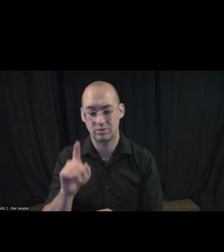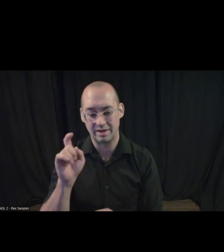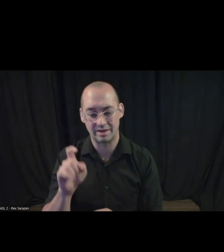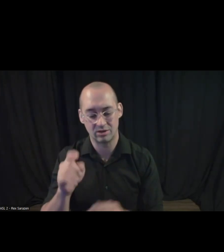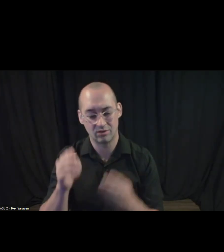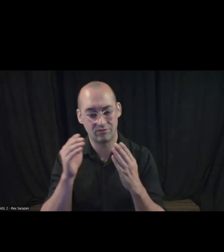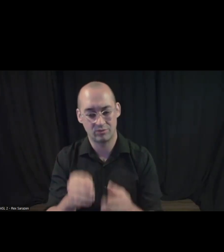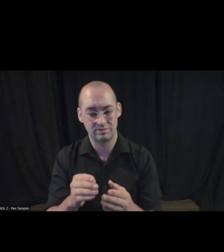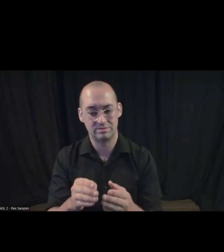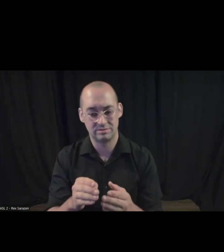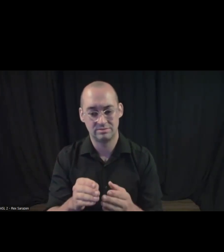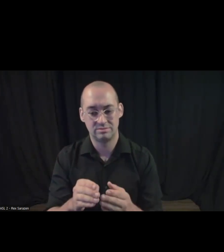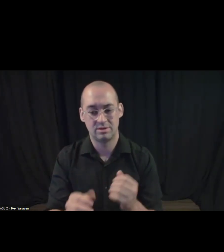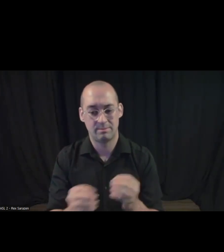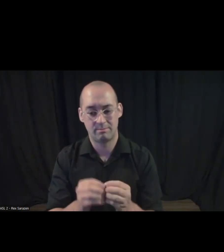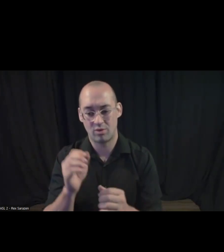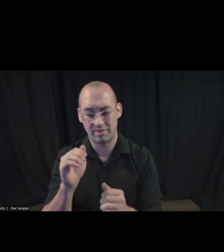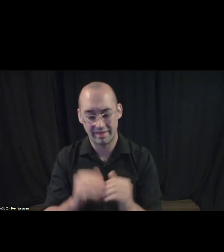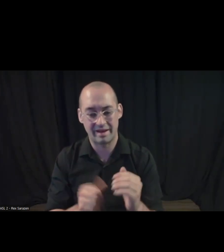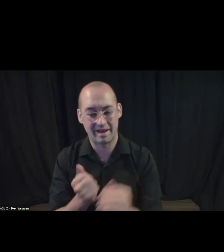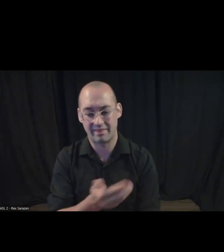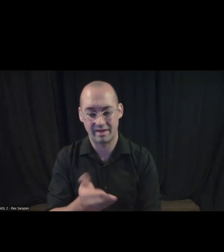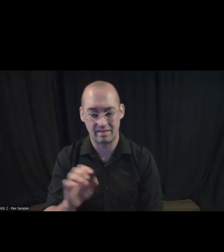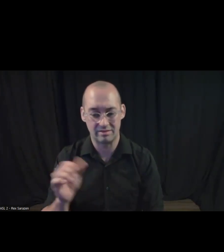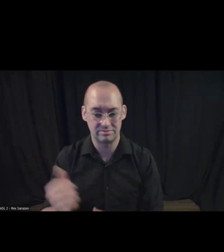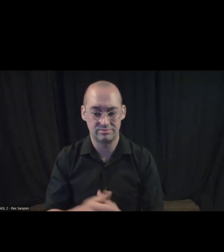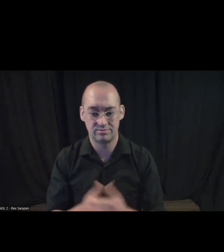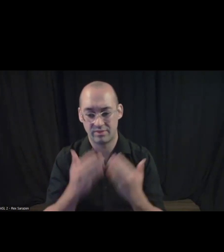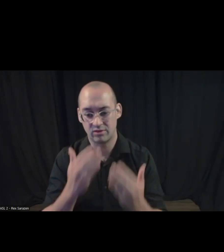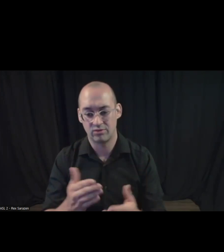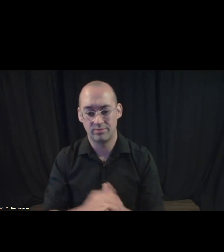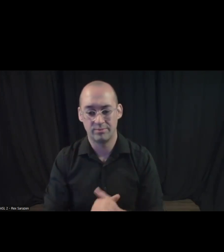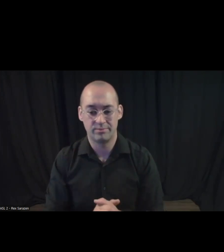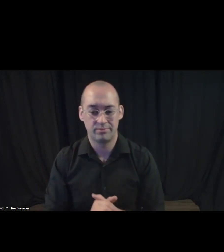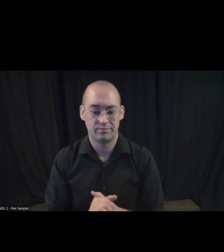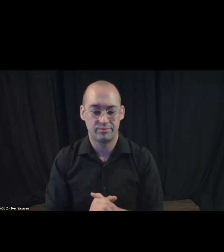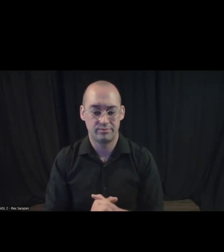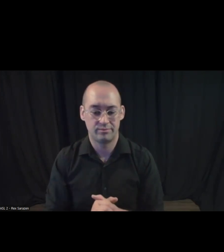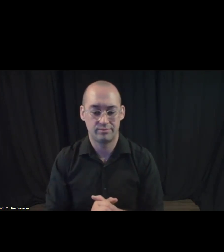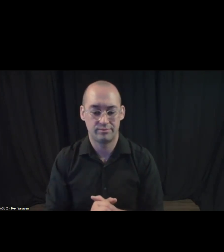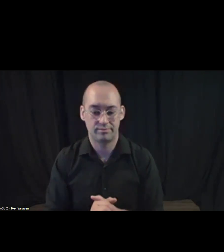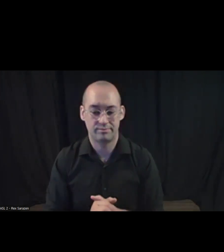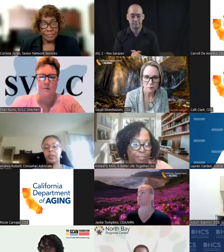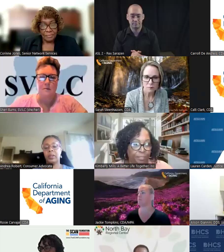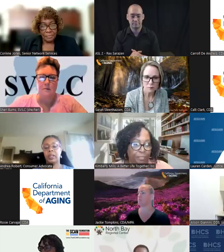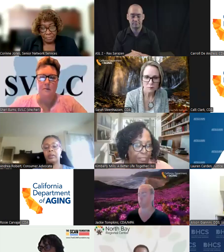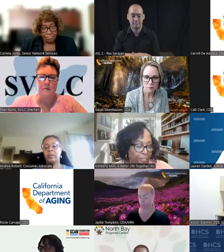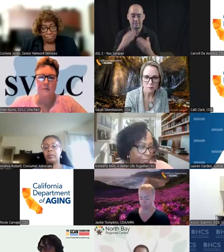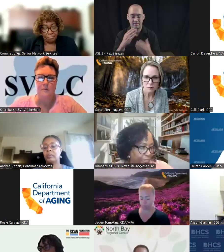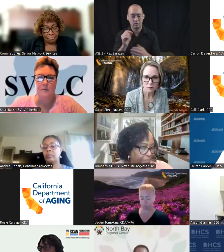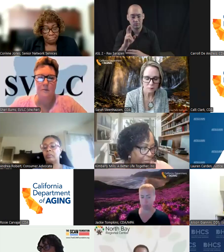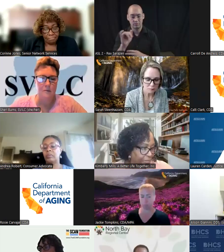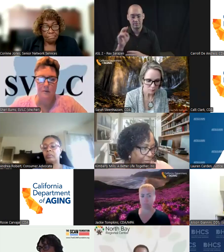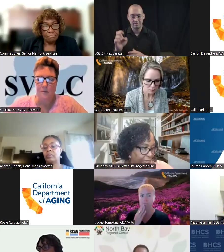I think, more so than anything else. Thank you. Back to you, Lauren. Oh, yeah. Thank you, Corinne.